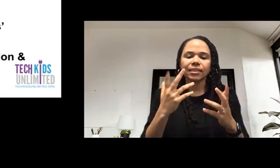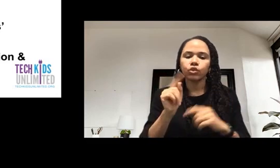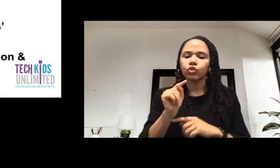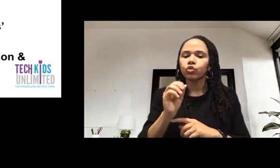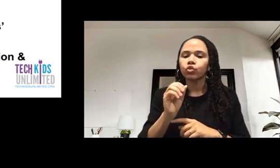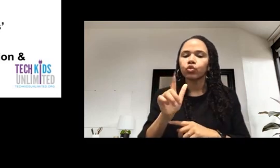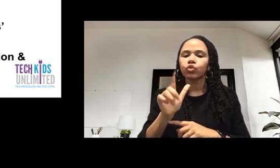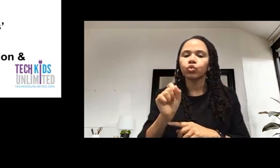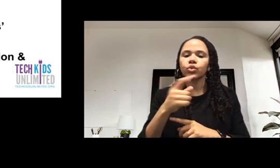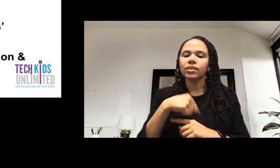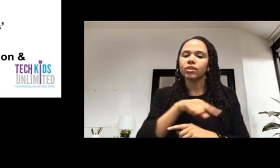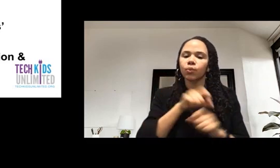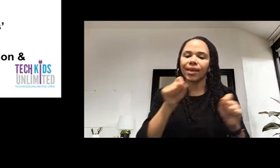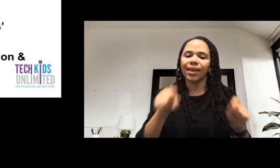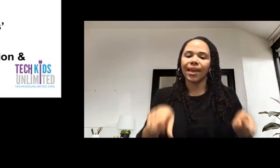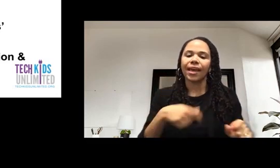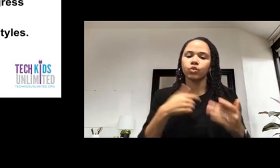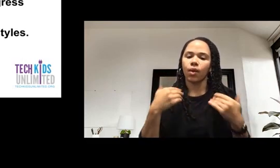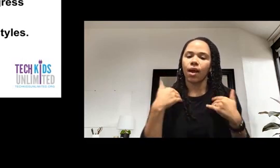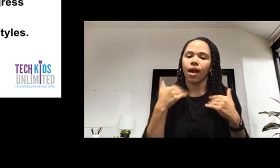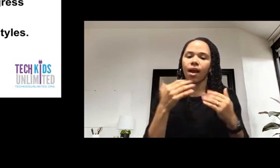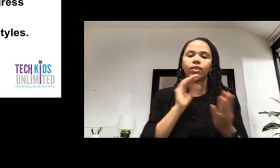to succeed.